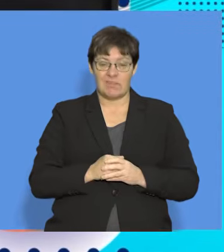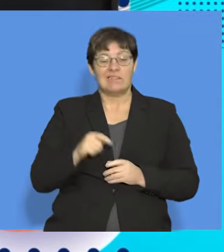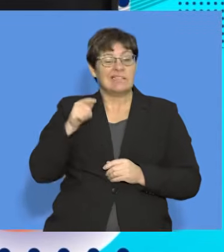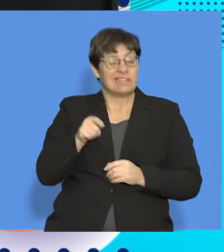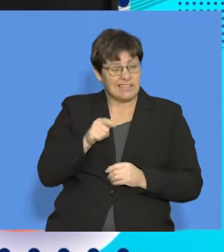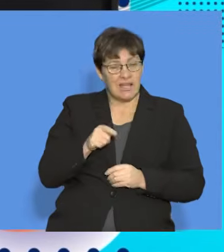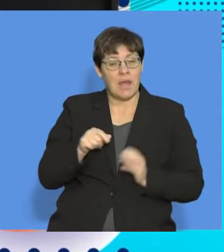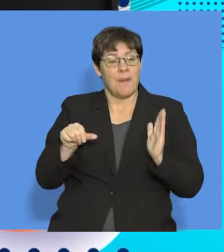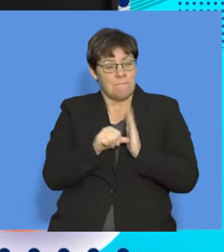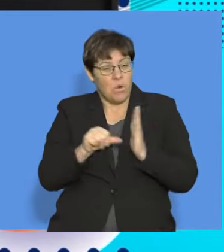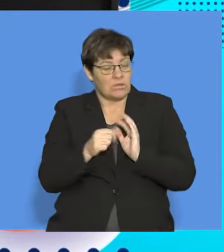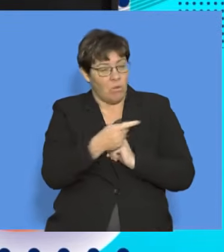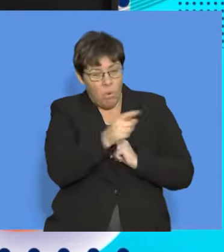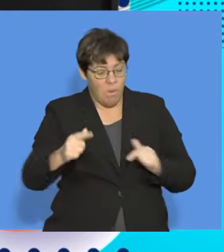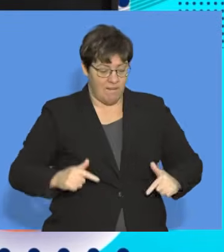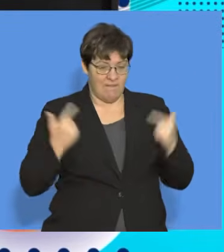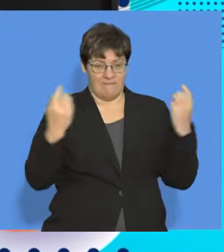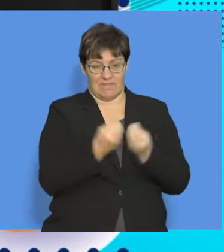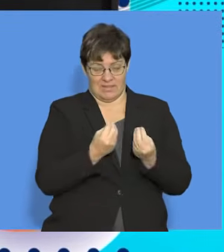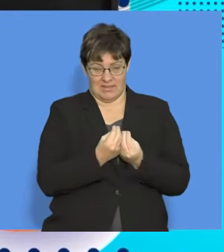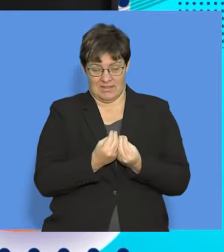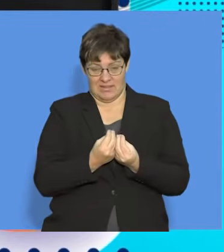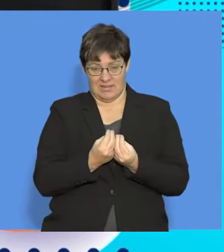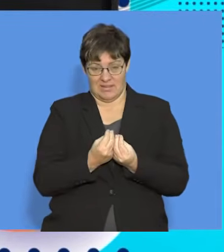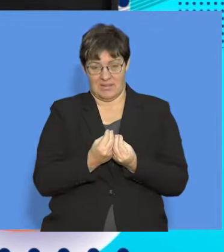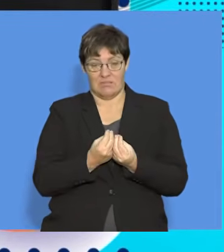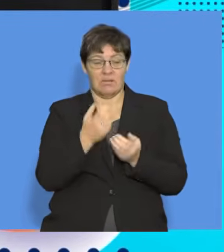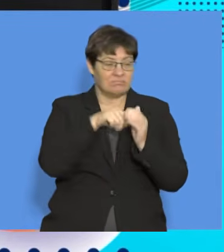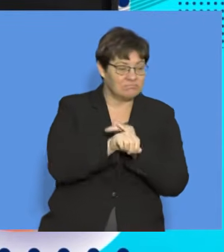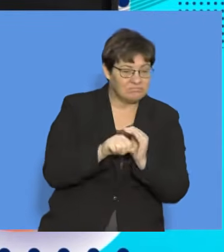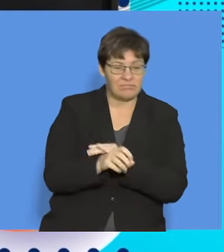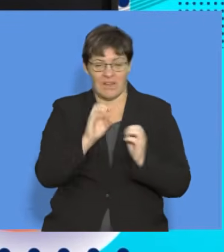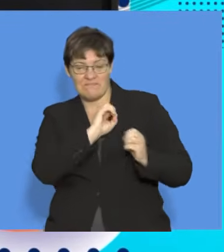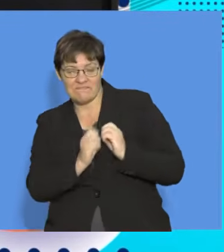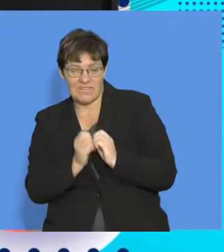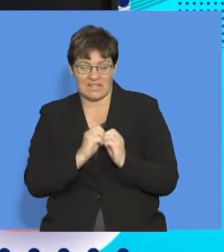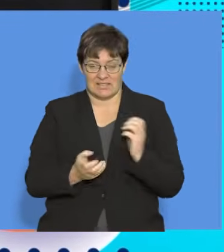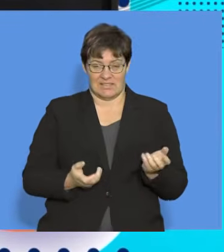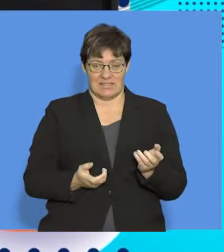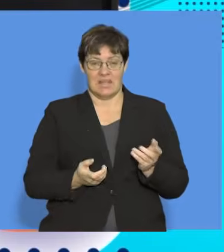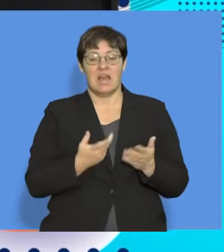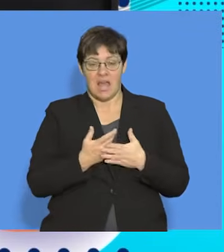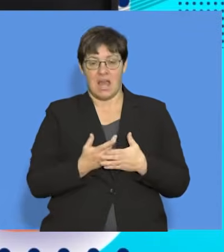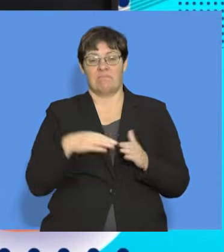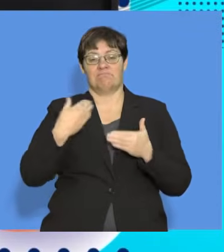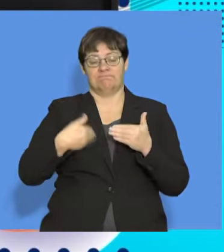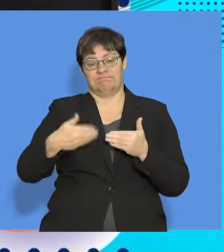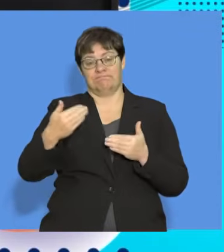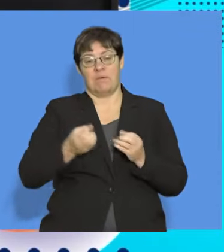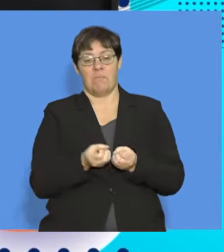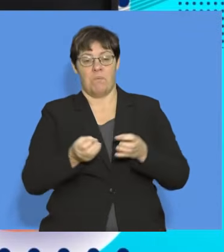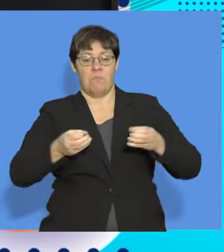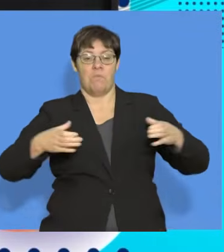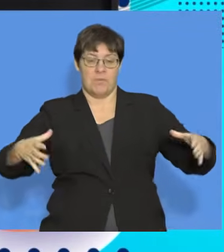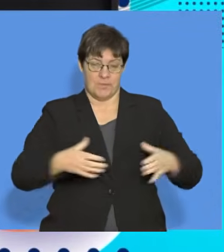nutrients are important to all organisms being able to survive, live, reproduce, repair, and regenerate.